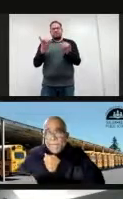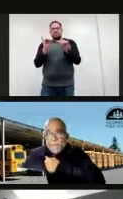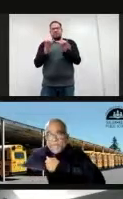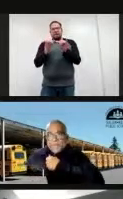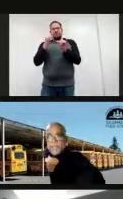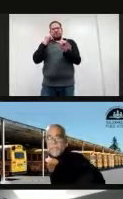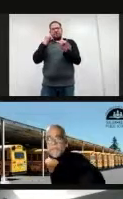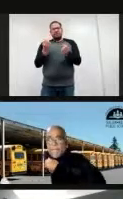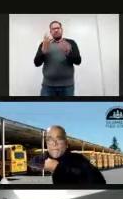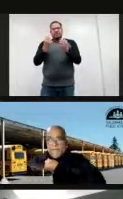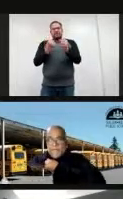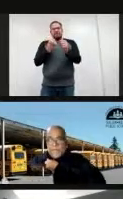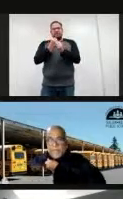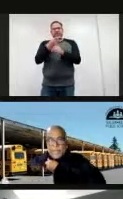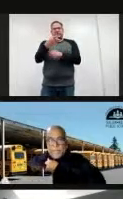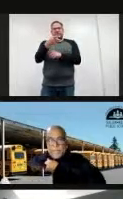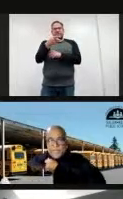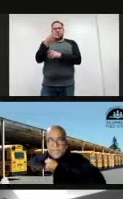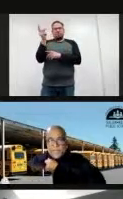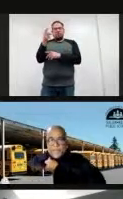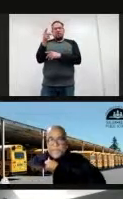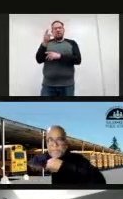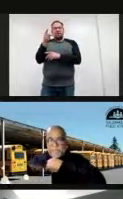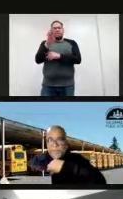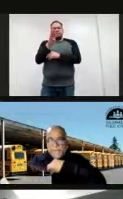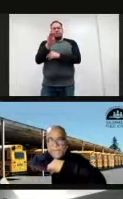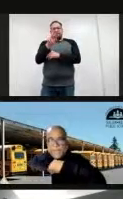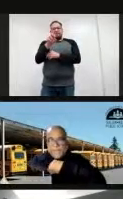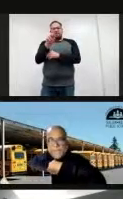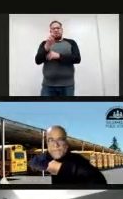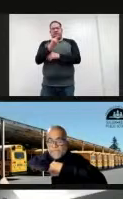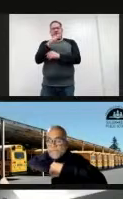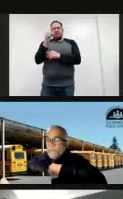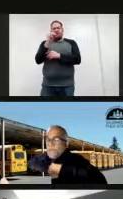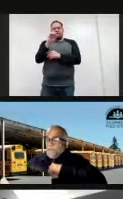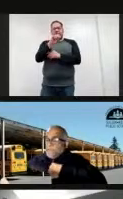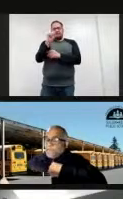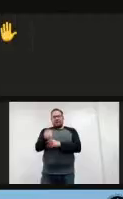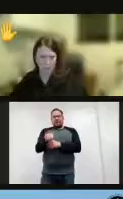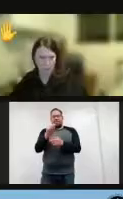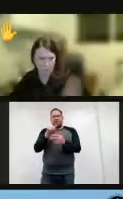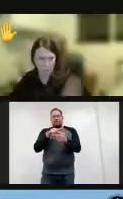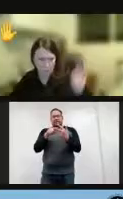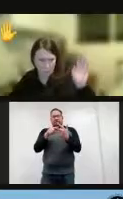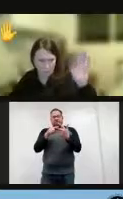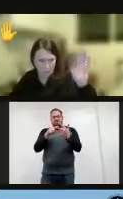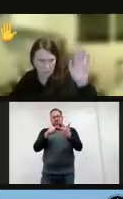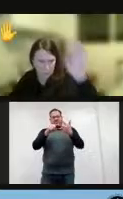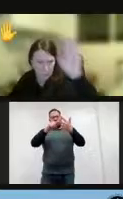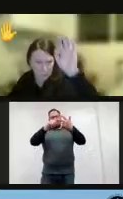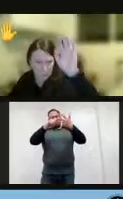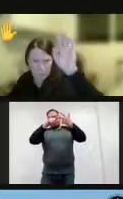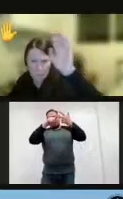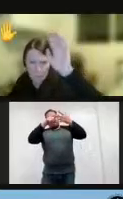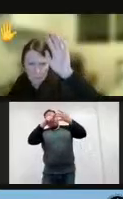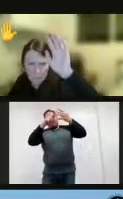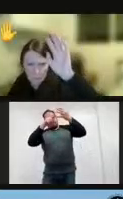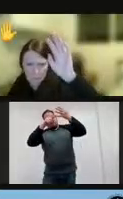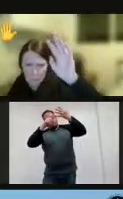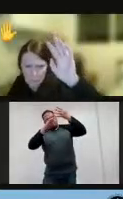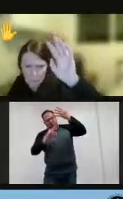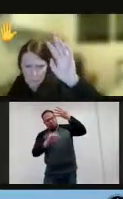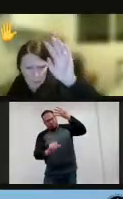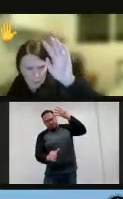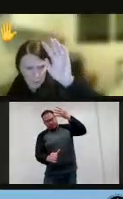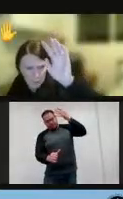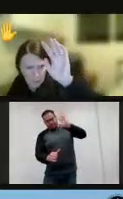years, which is Portland, Beaverton, and Salem. And then there's a steep drop as we get to number 4 through 10 and even further down,